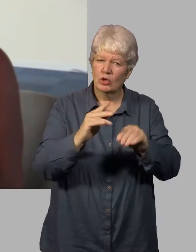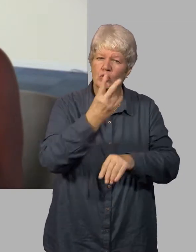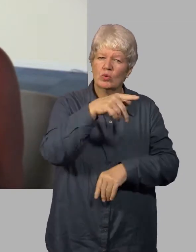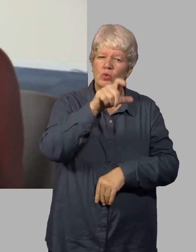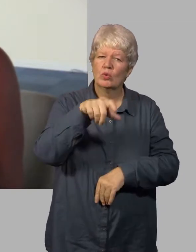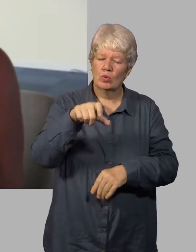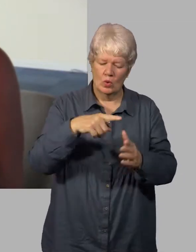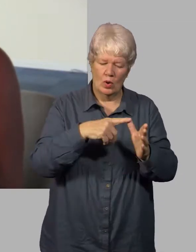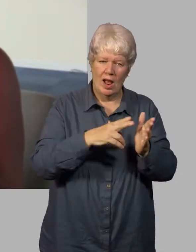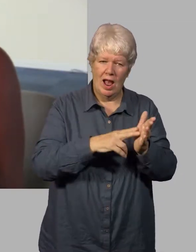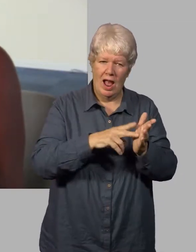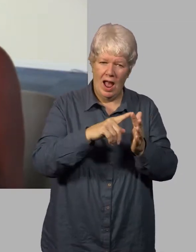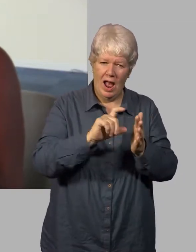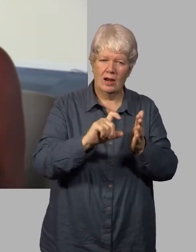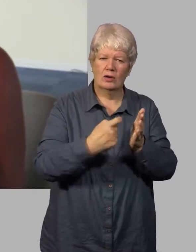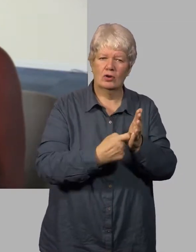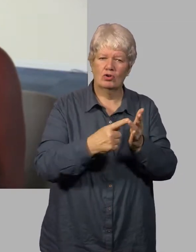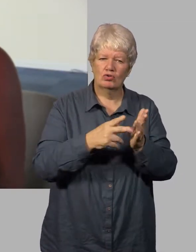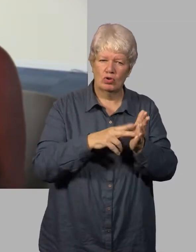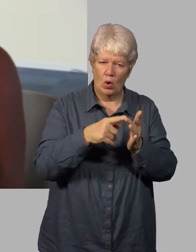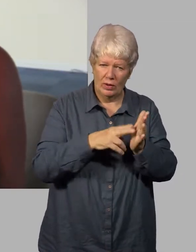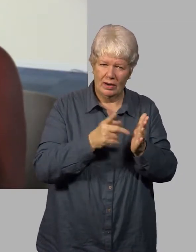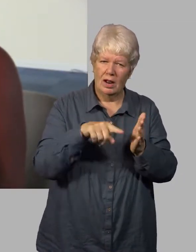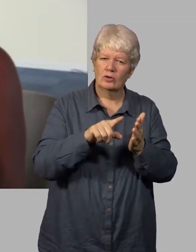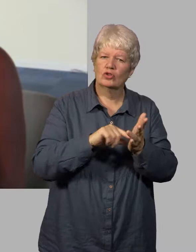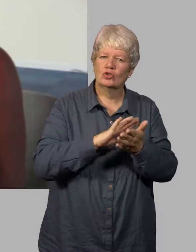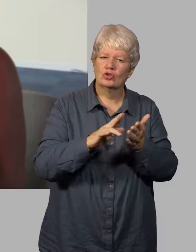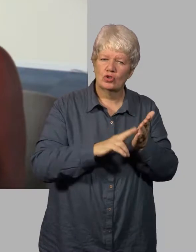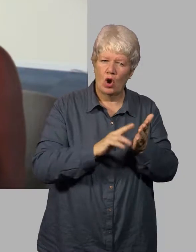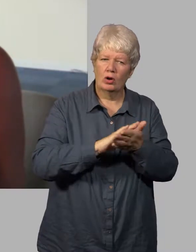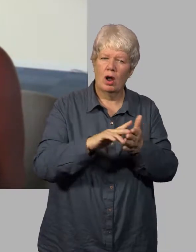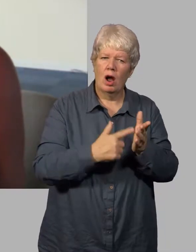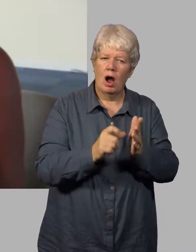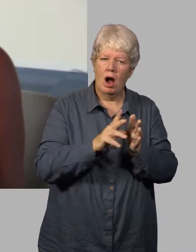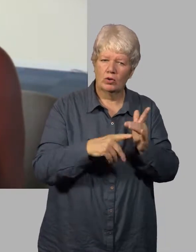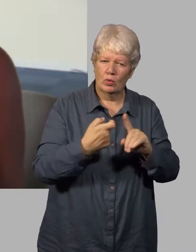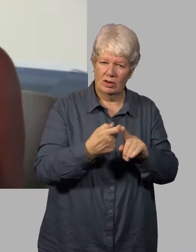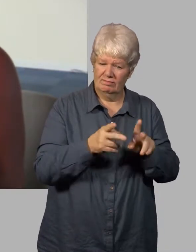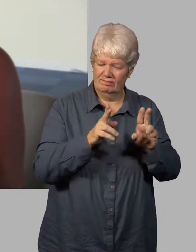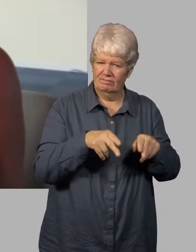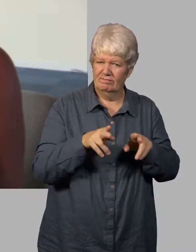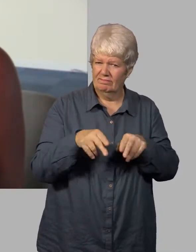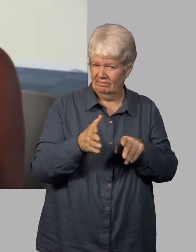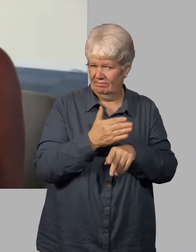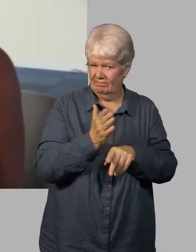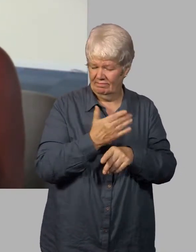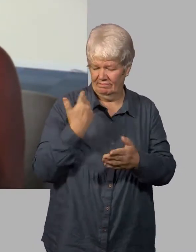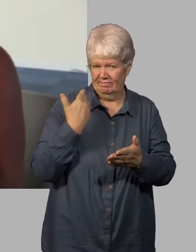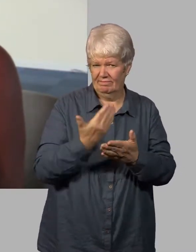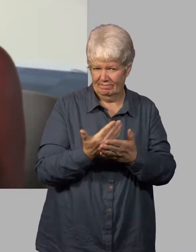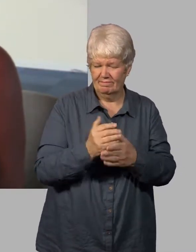report that two beneficiaries, Anne Cronin and John Hardwick, have passed away since the last